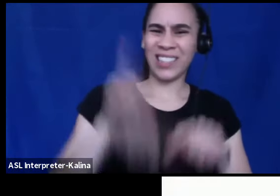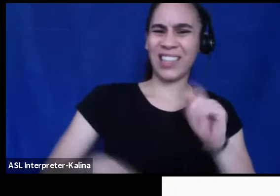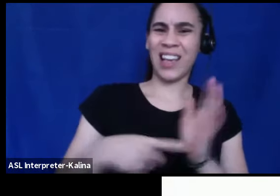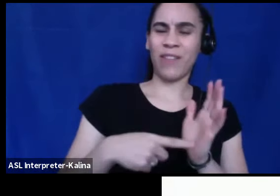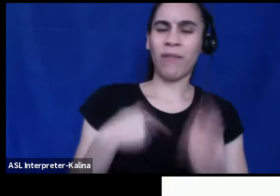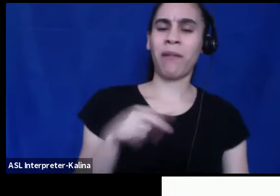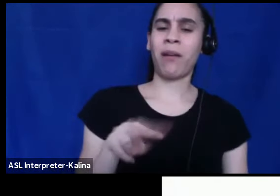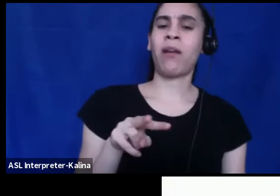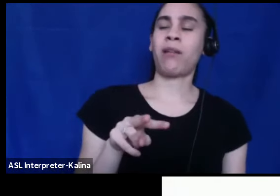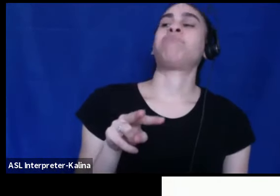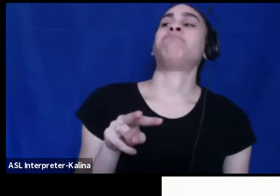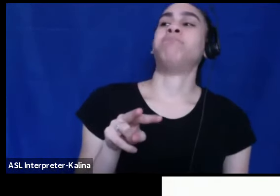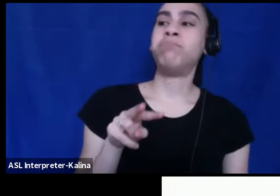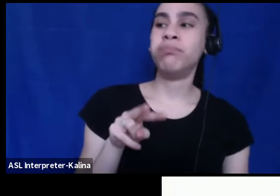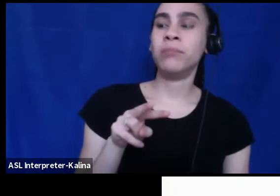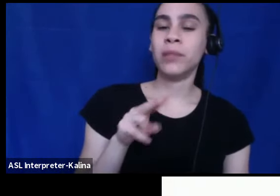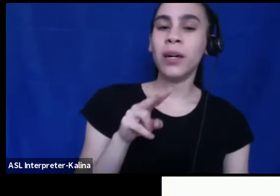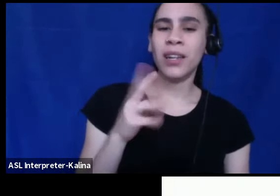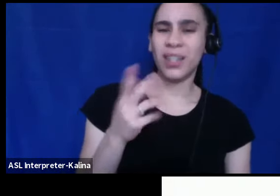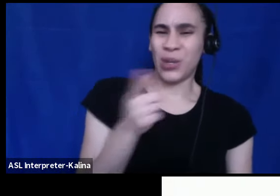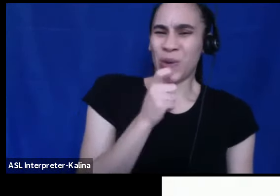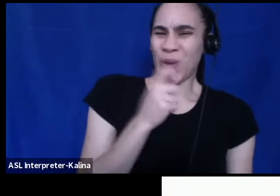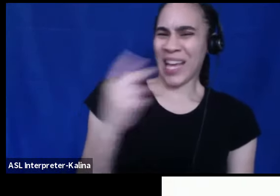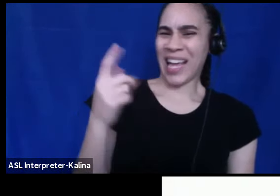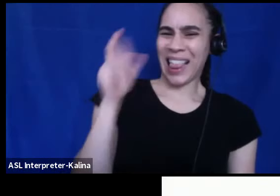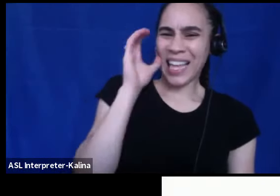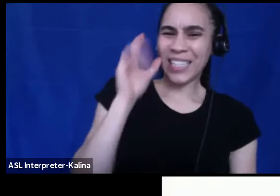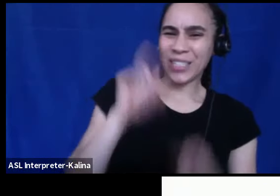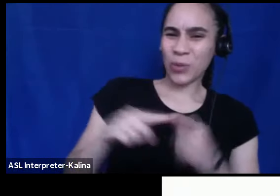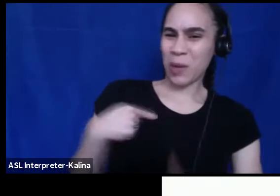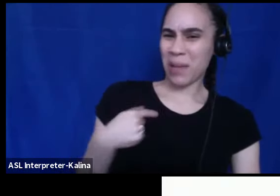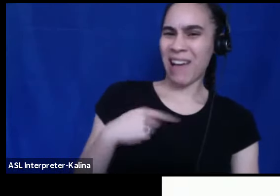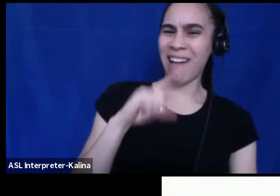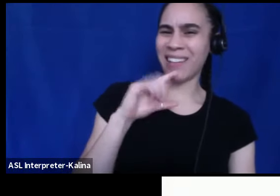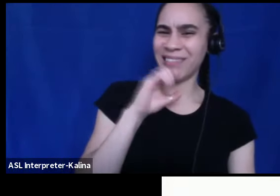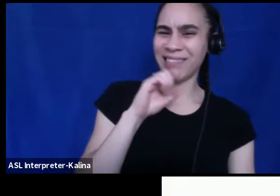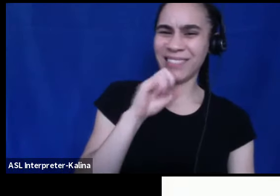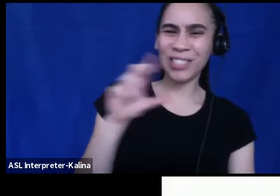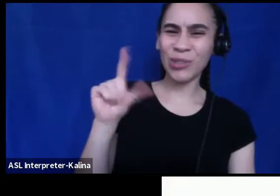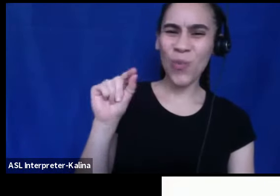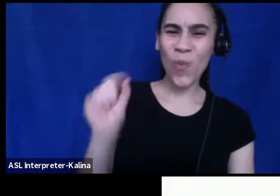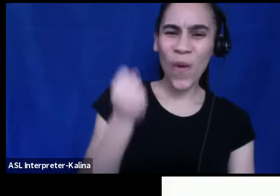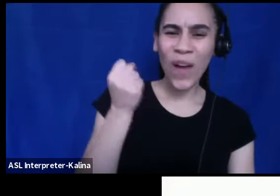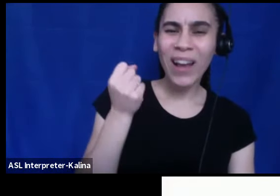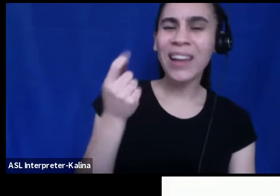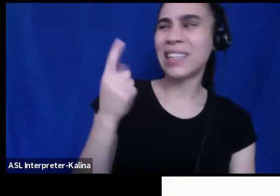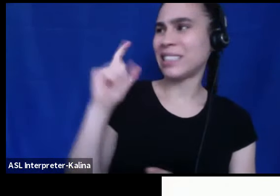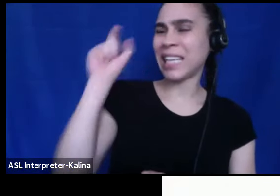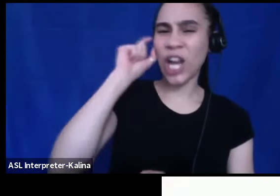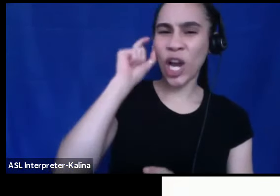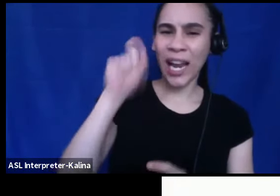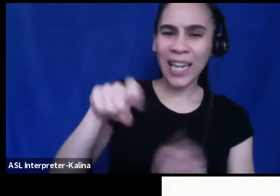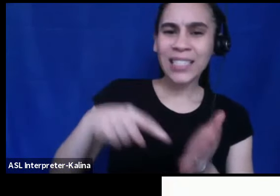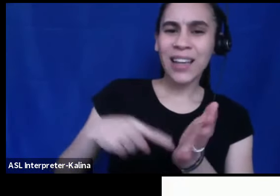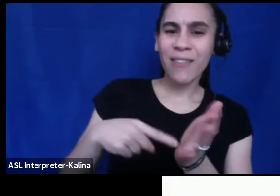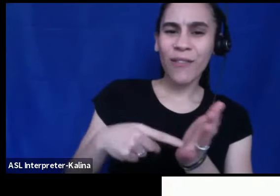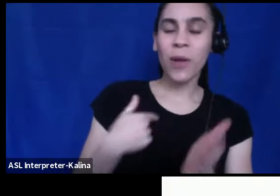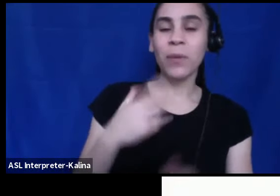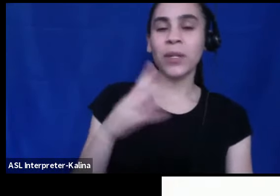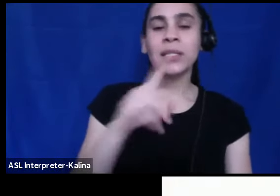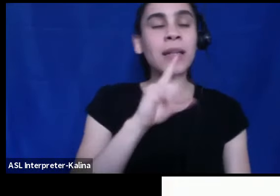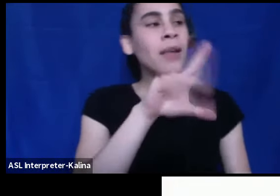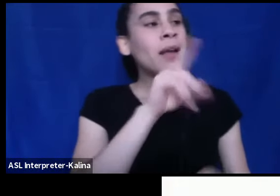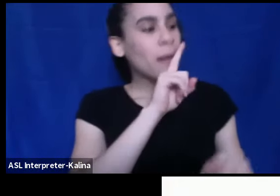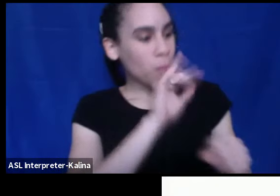young 20-something-year-old woman in tech about how, hearing aids need to be more affordable? She said, just promise me you'll keep telling